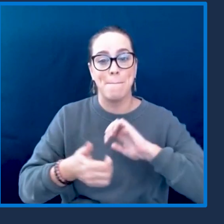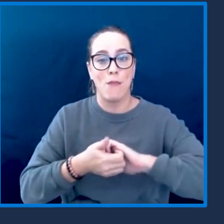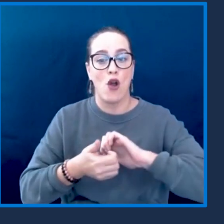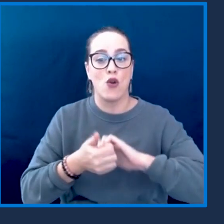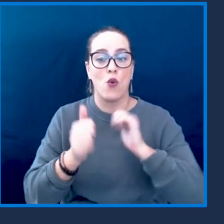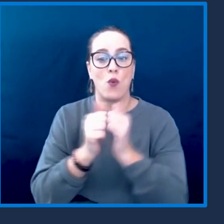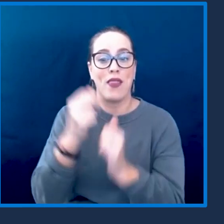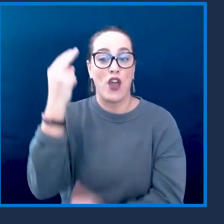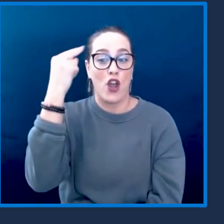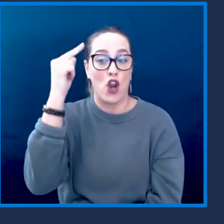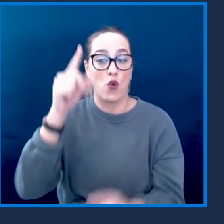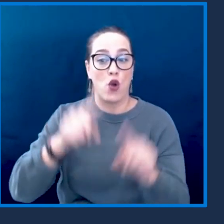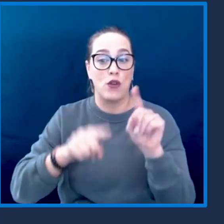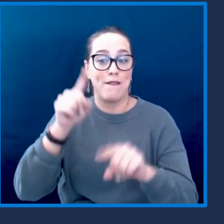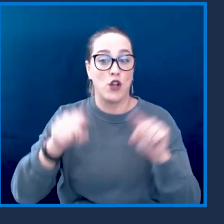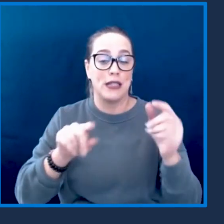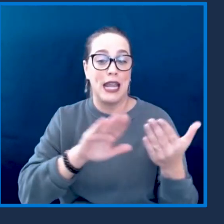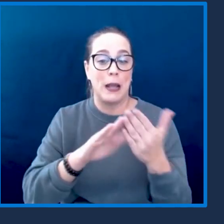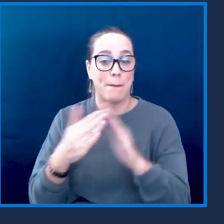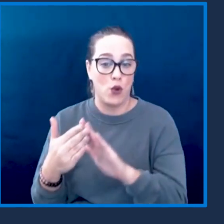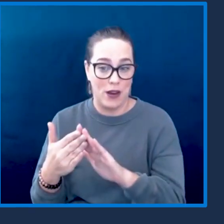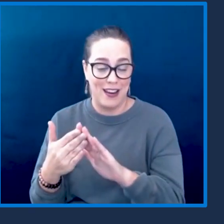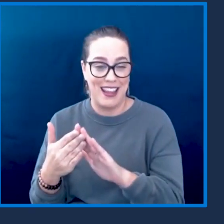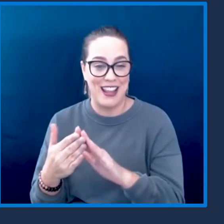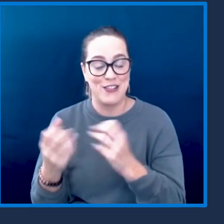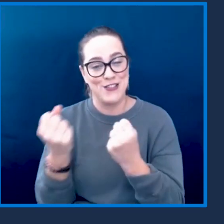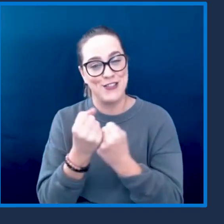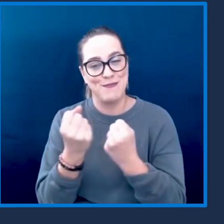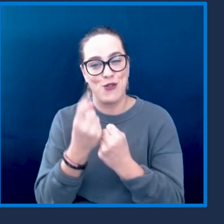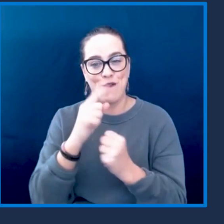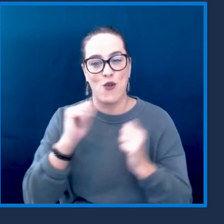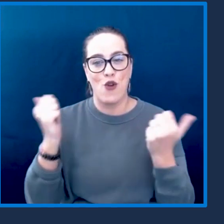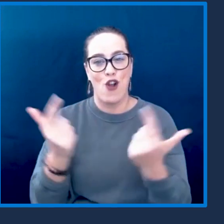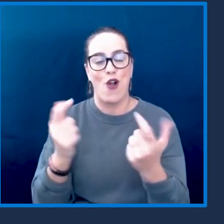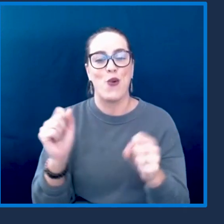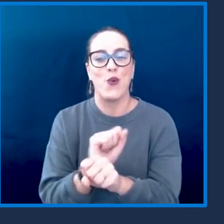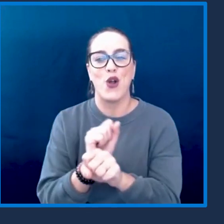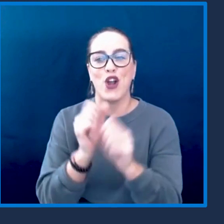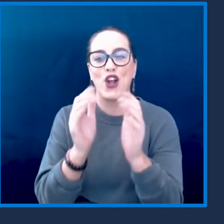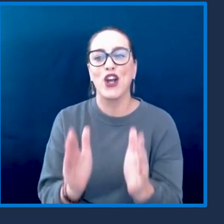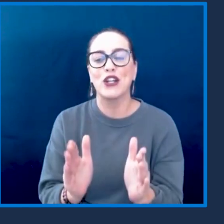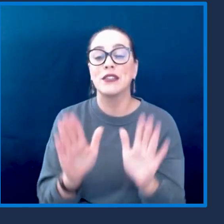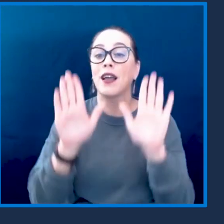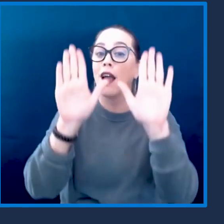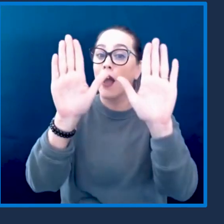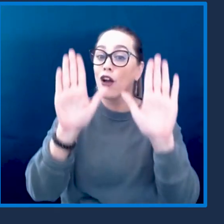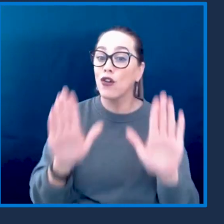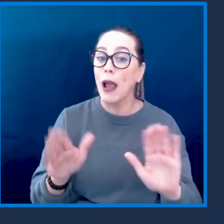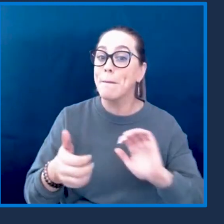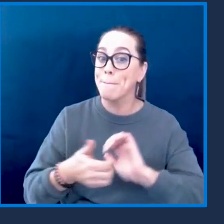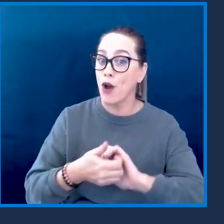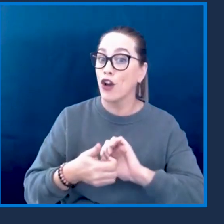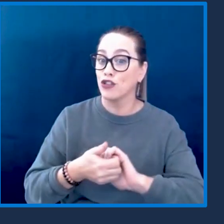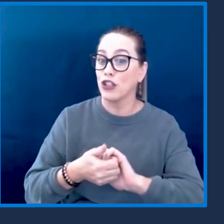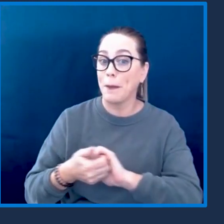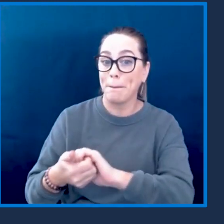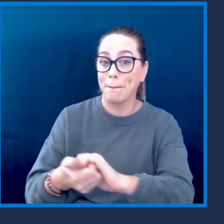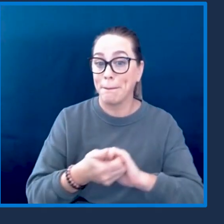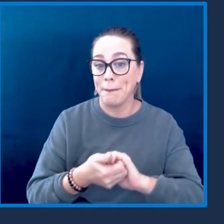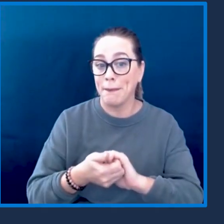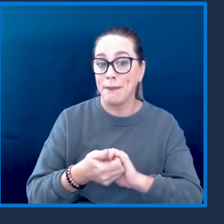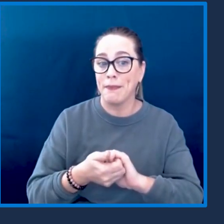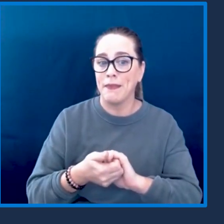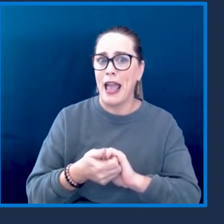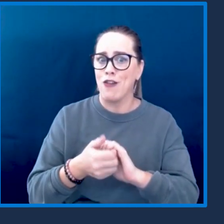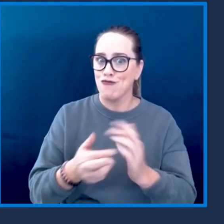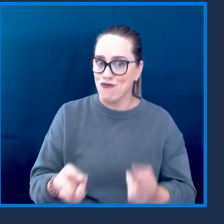create more supports for all employees. It's a great partnership, and I would highly recommend that employers looking to start programs and